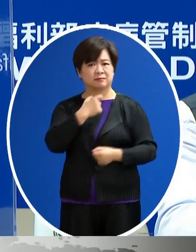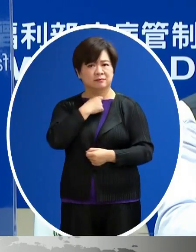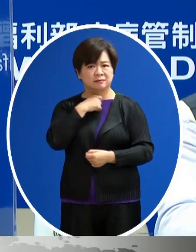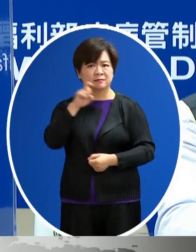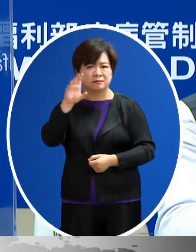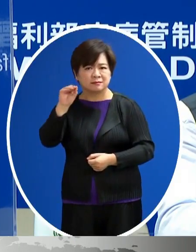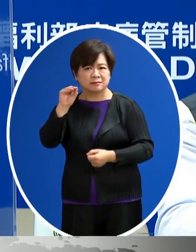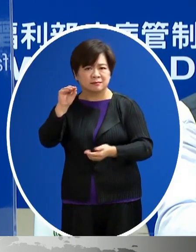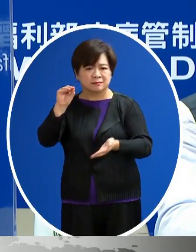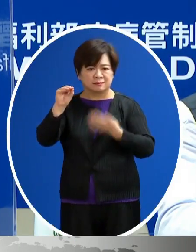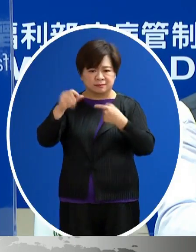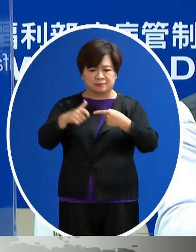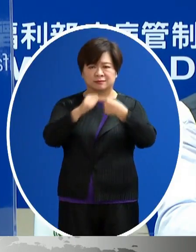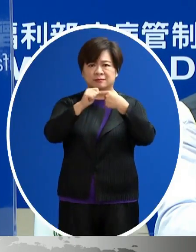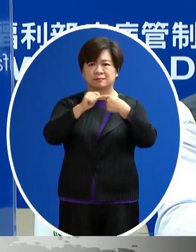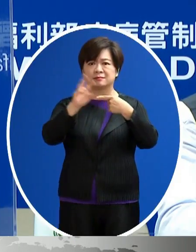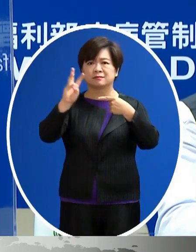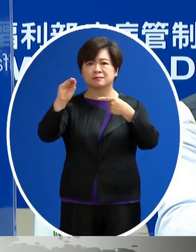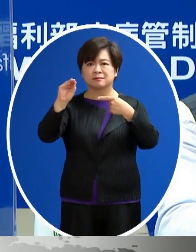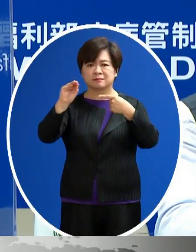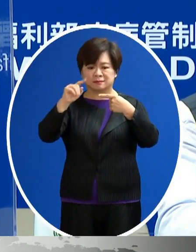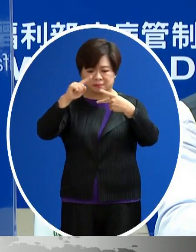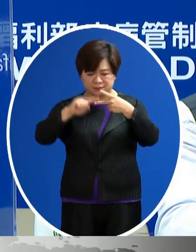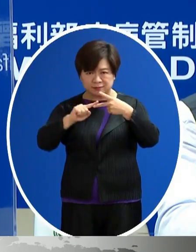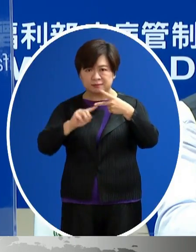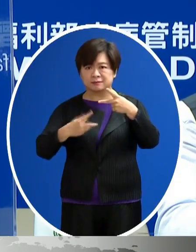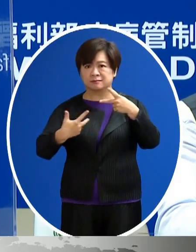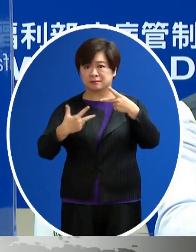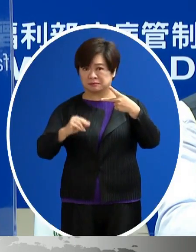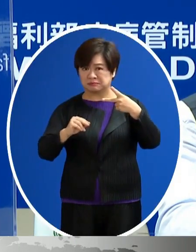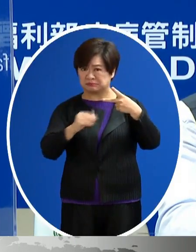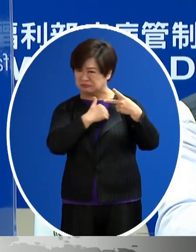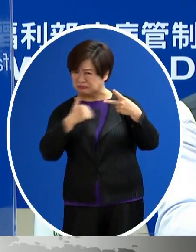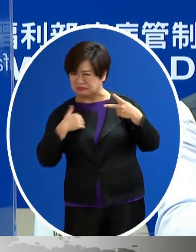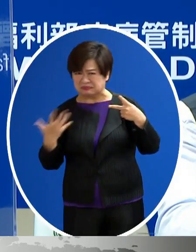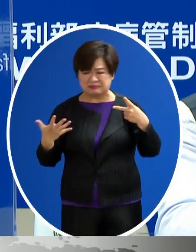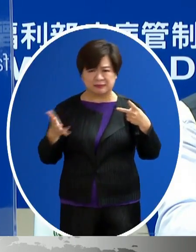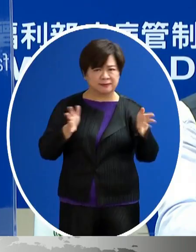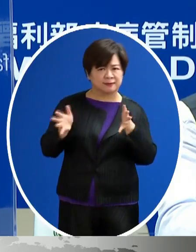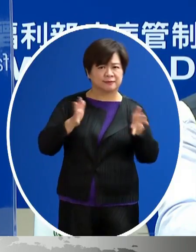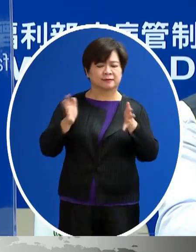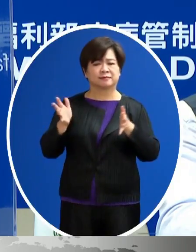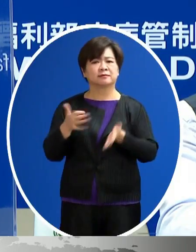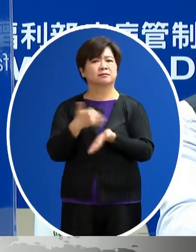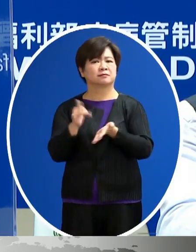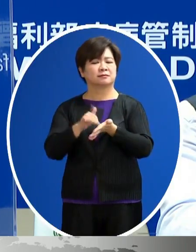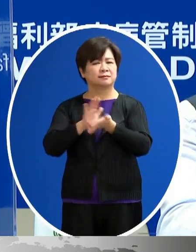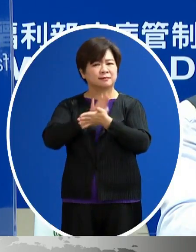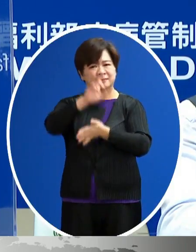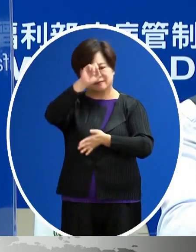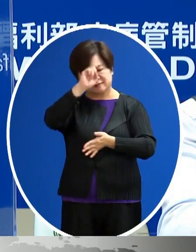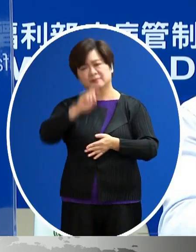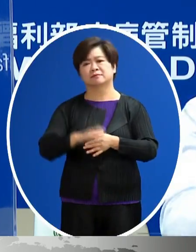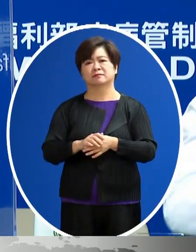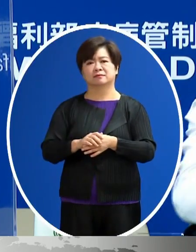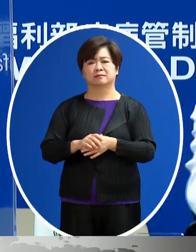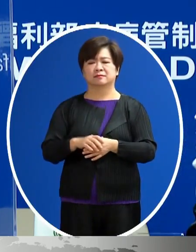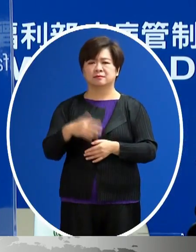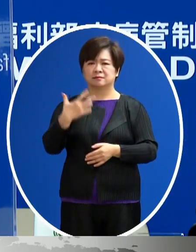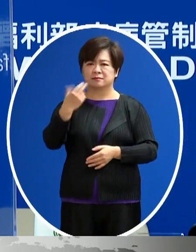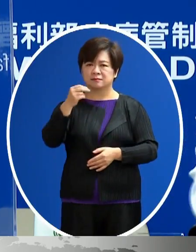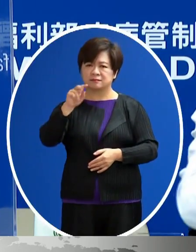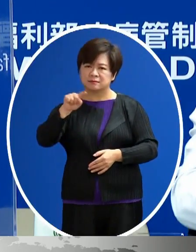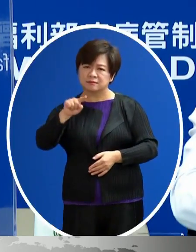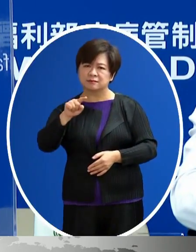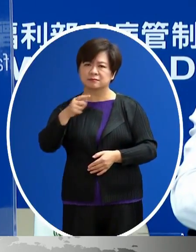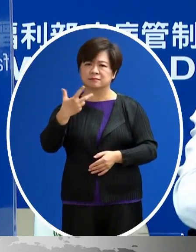wasn't assured and it was stressful for everyone. So instead, this time we'll wait 2 days after all the appointments are scheduled so